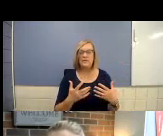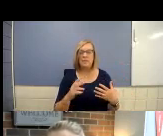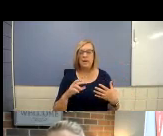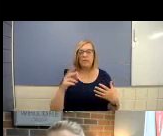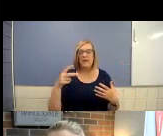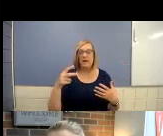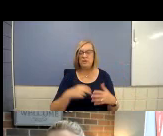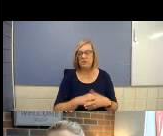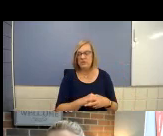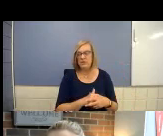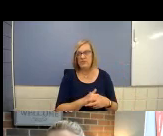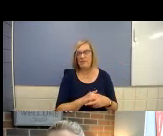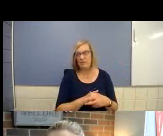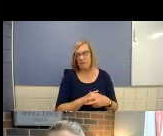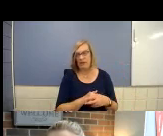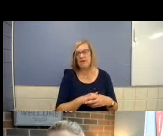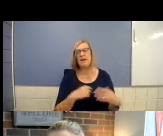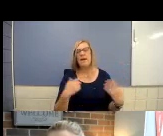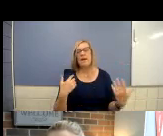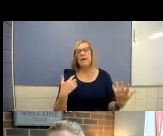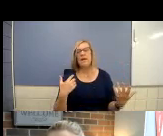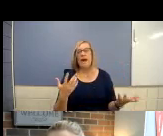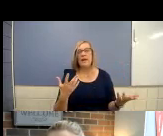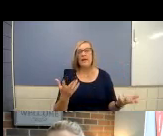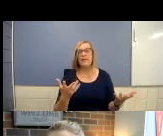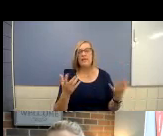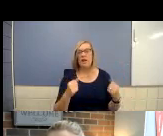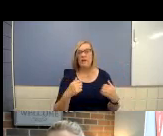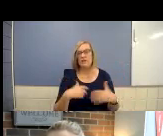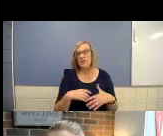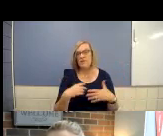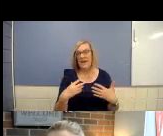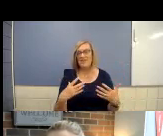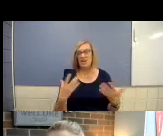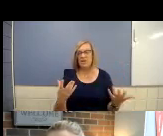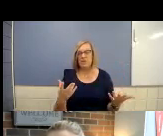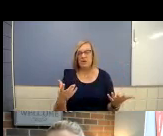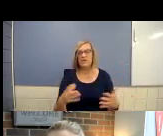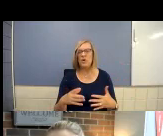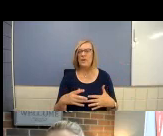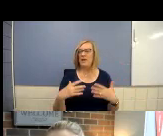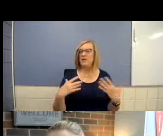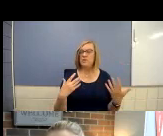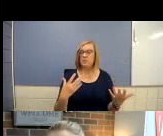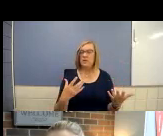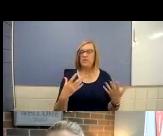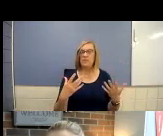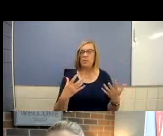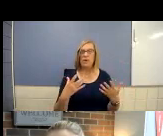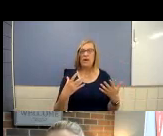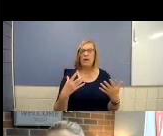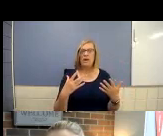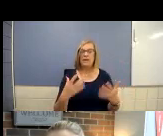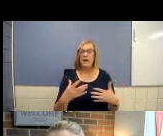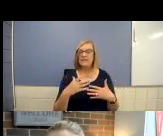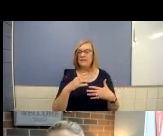experience that we pair with that Interpreting Skills Lab 3 that gives all of our students hands-on experience going out and interpreting